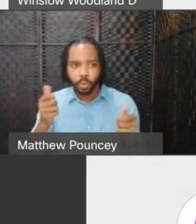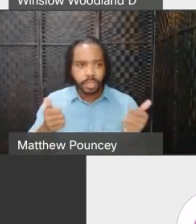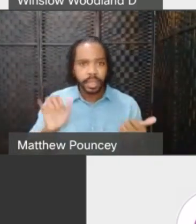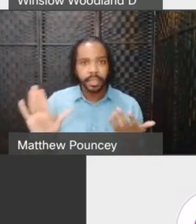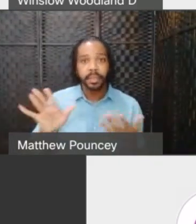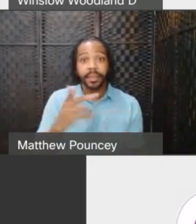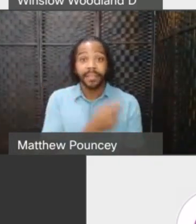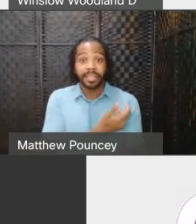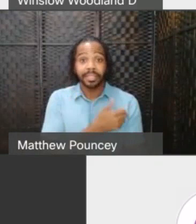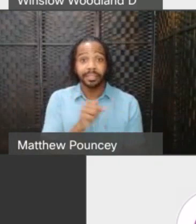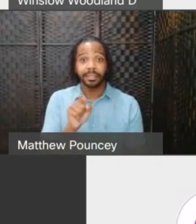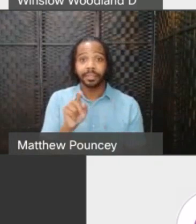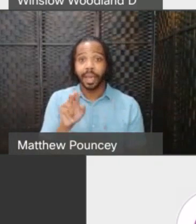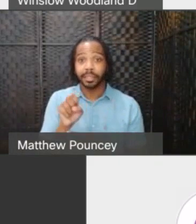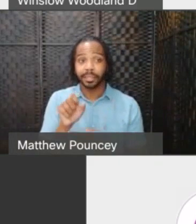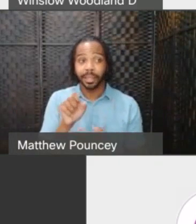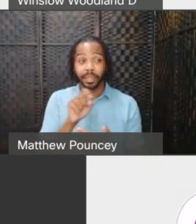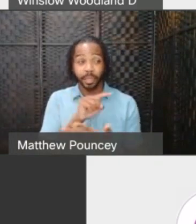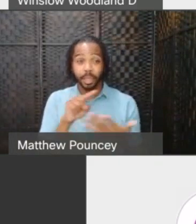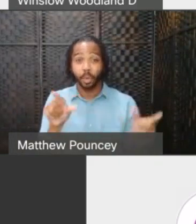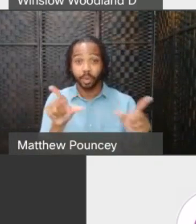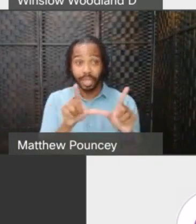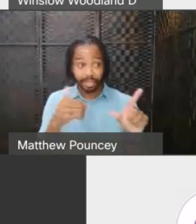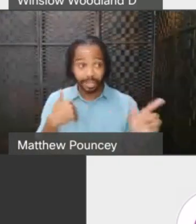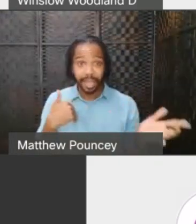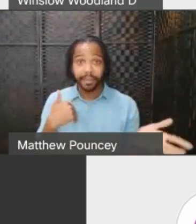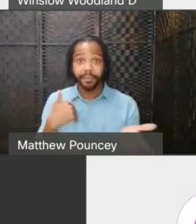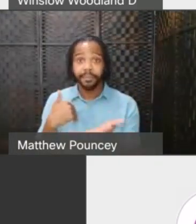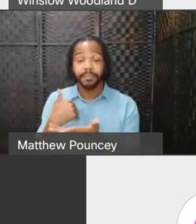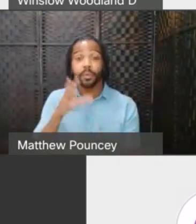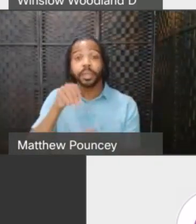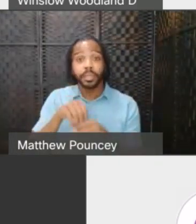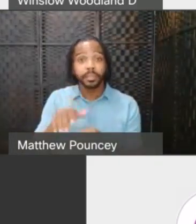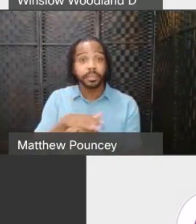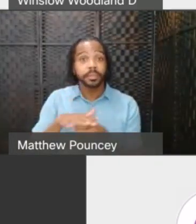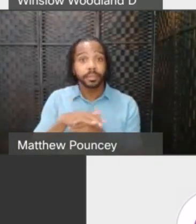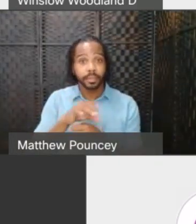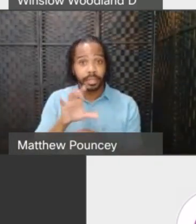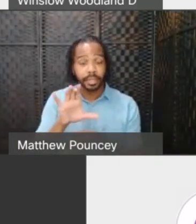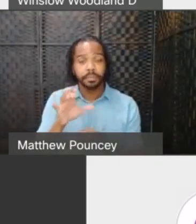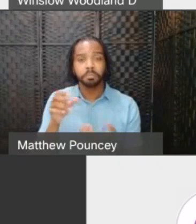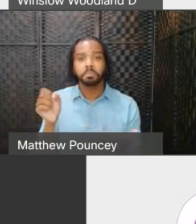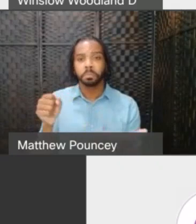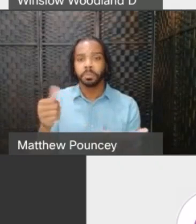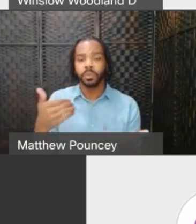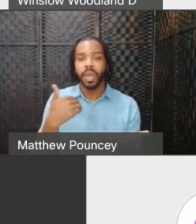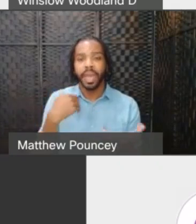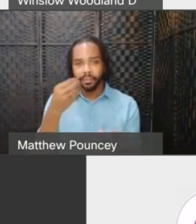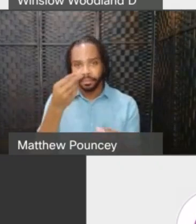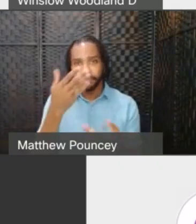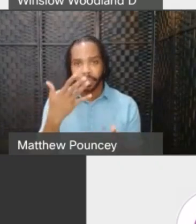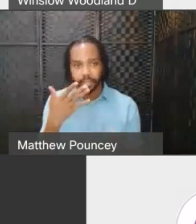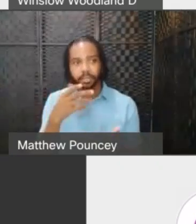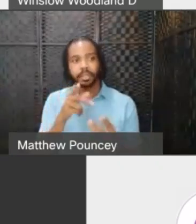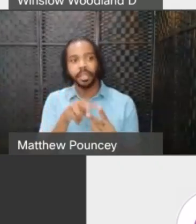is, those licensees that are licensed in the District of Columbia, we have information whether or not they